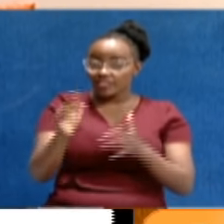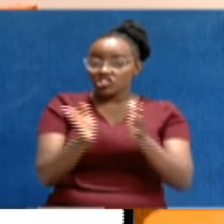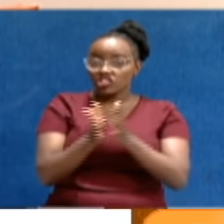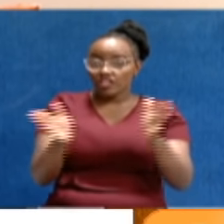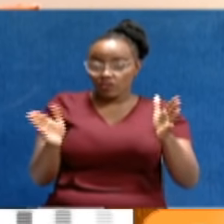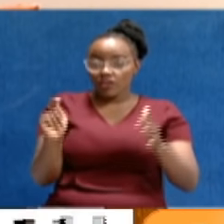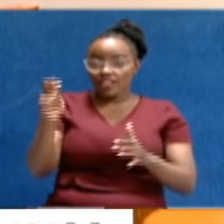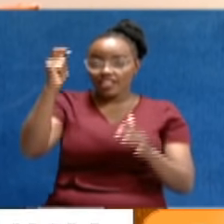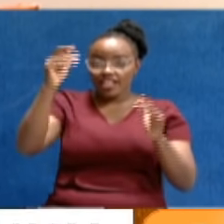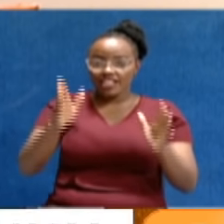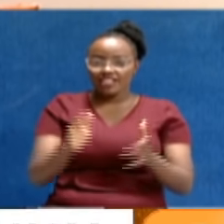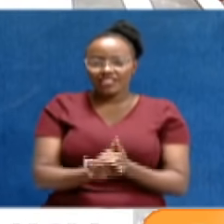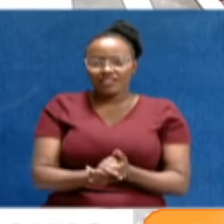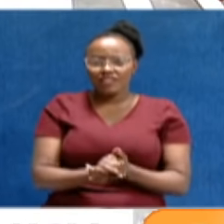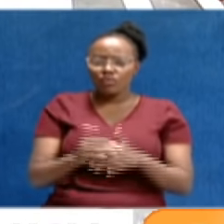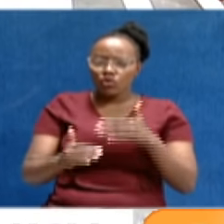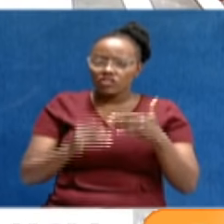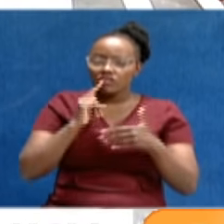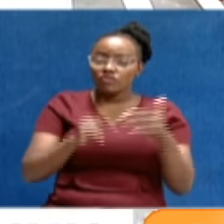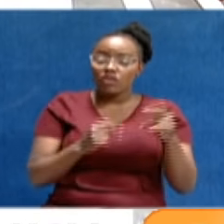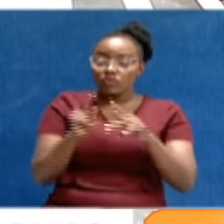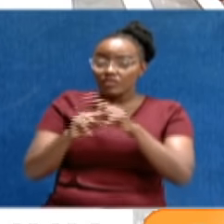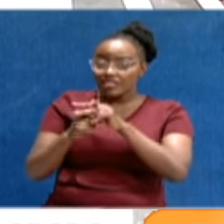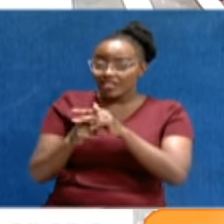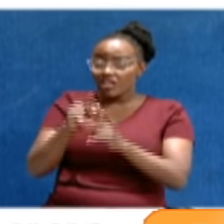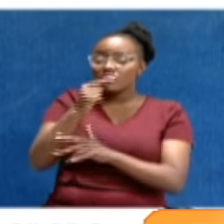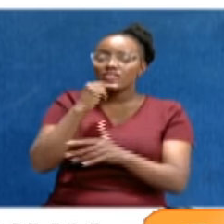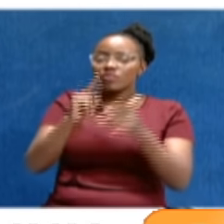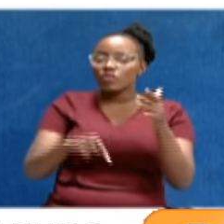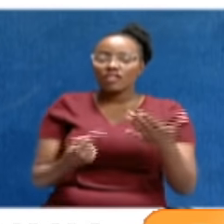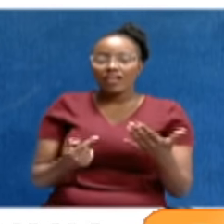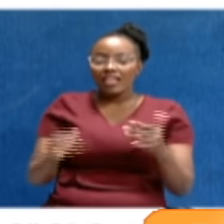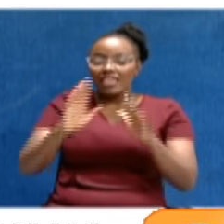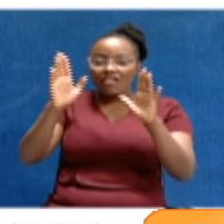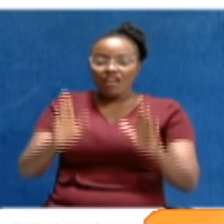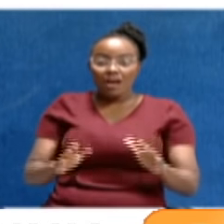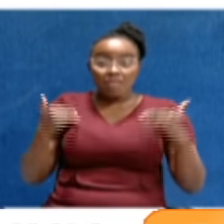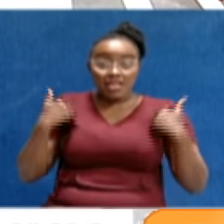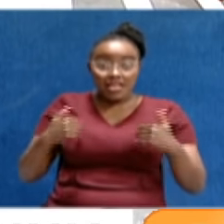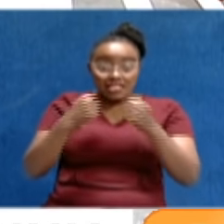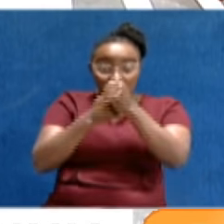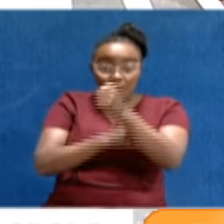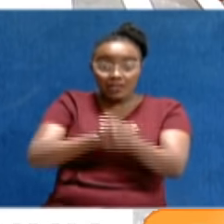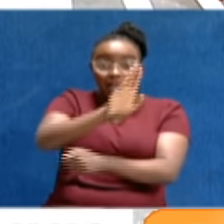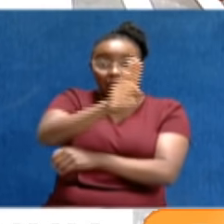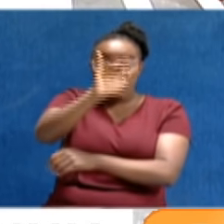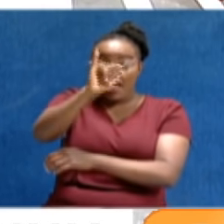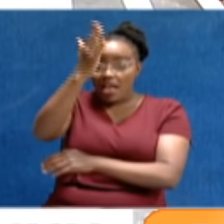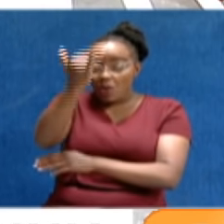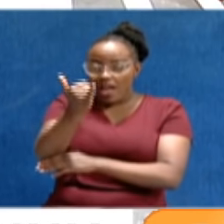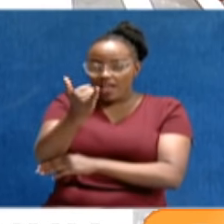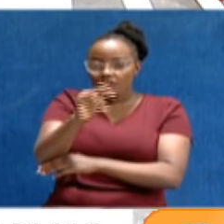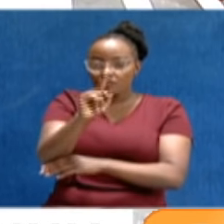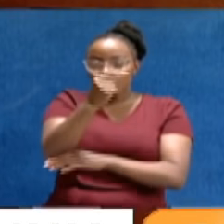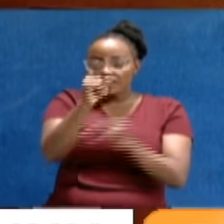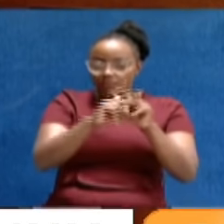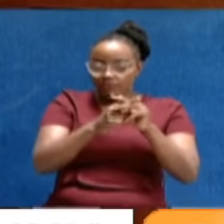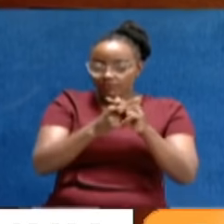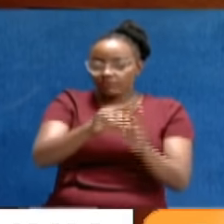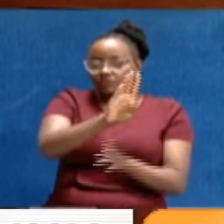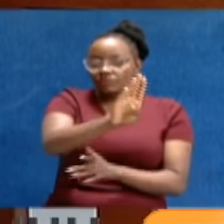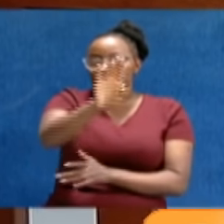overwhelmingly with the Kenyans. Mheshimiwa, you said from the beginning, you have said I've never supported BBI because the first beginning